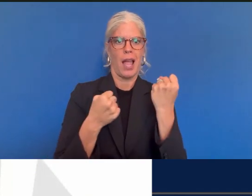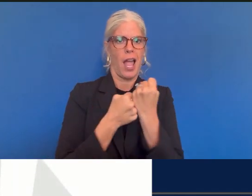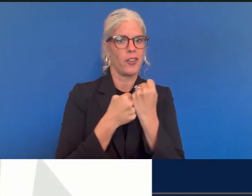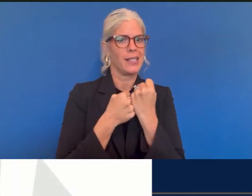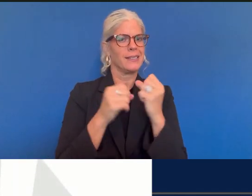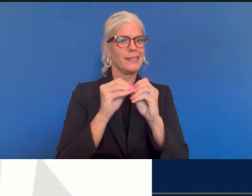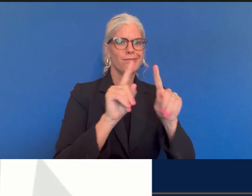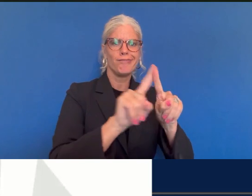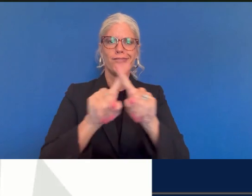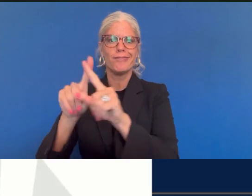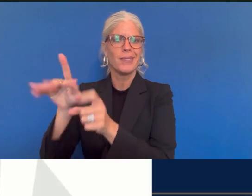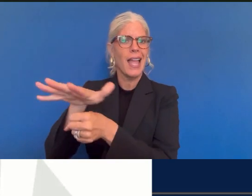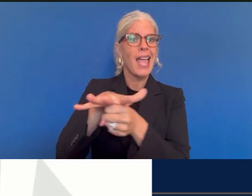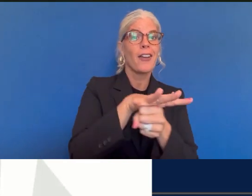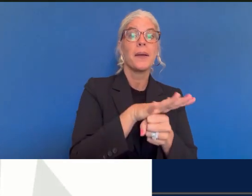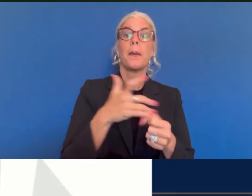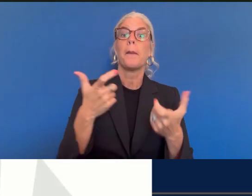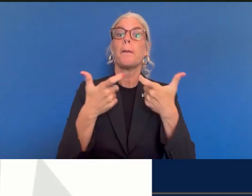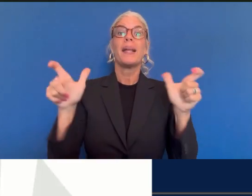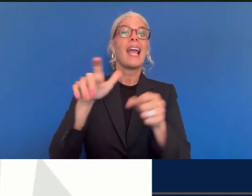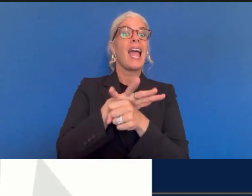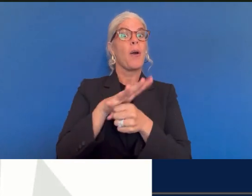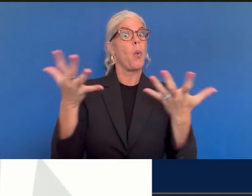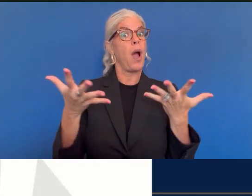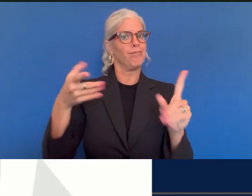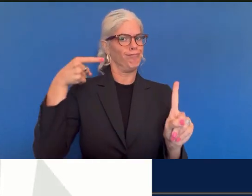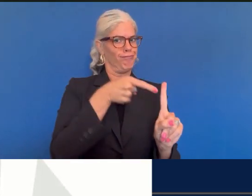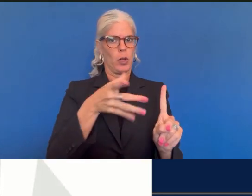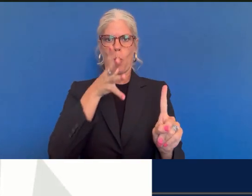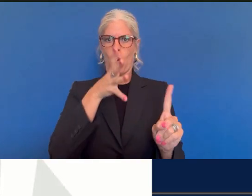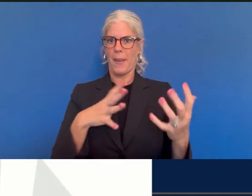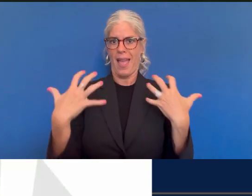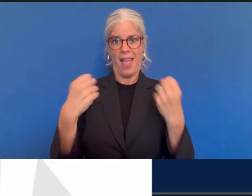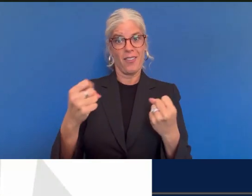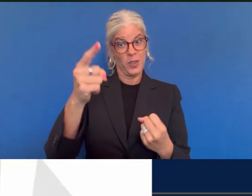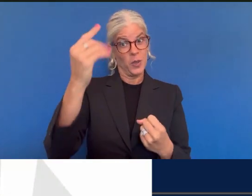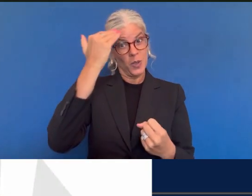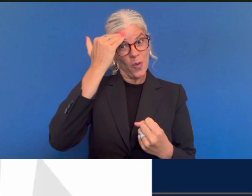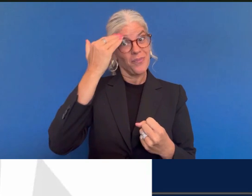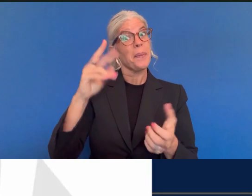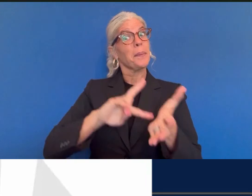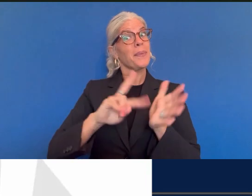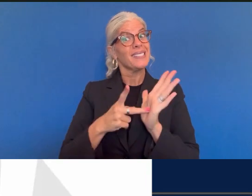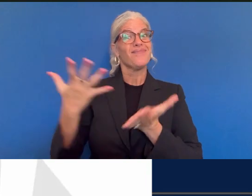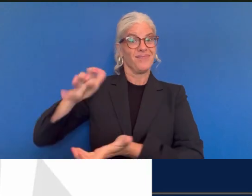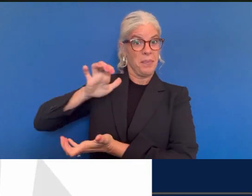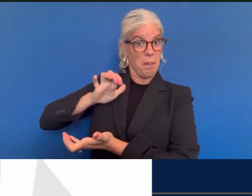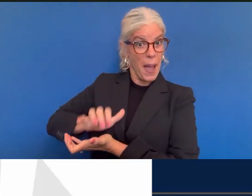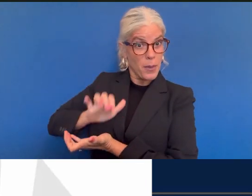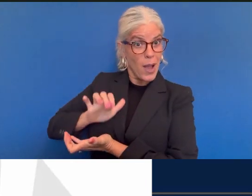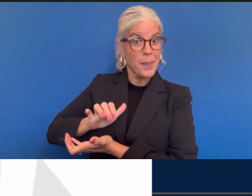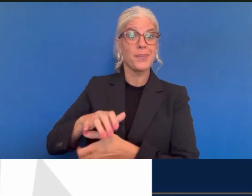you well know, includes mammography, pap smears, and any other examination